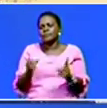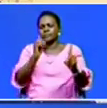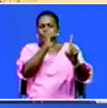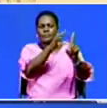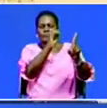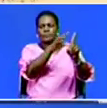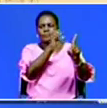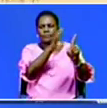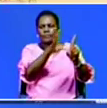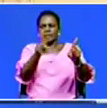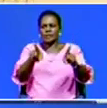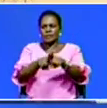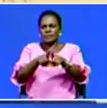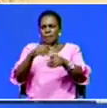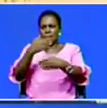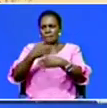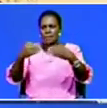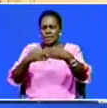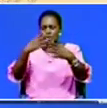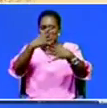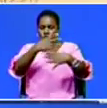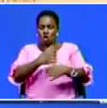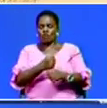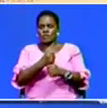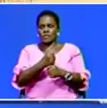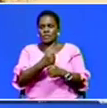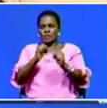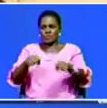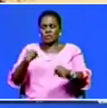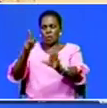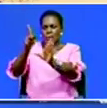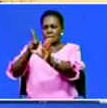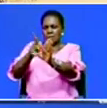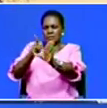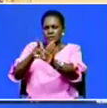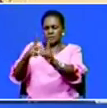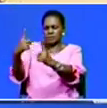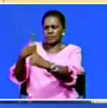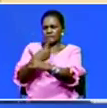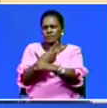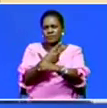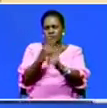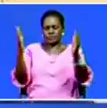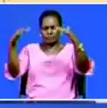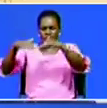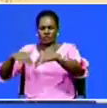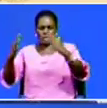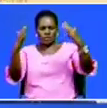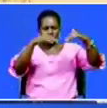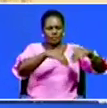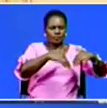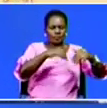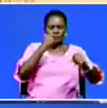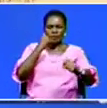exposure and build their confidence to be able to participate in different forums